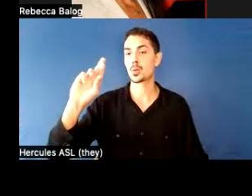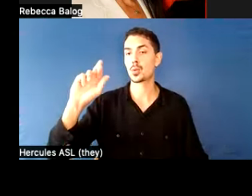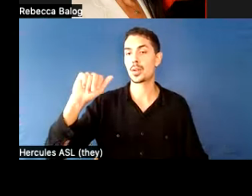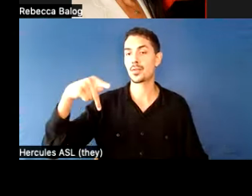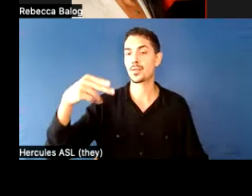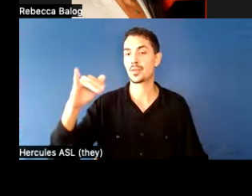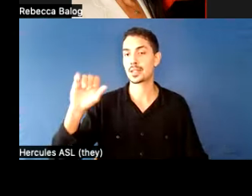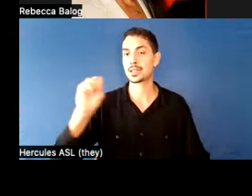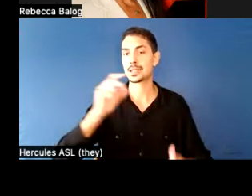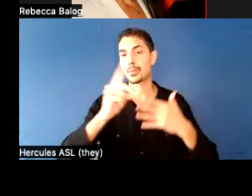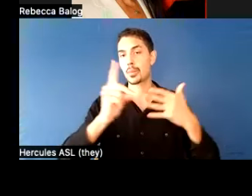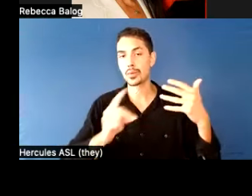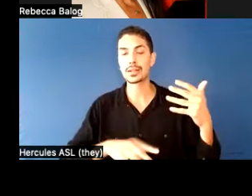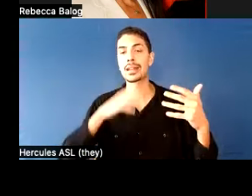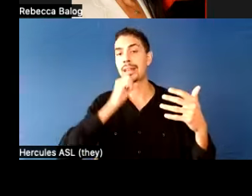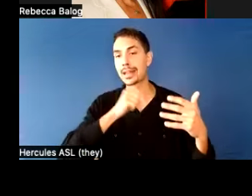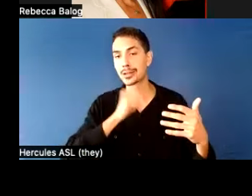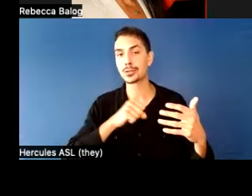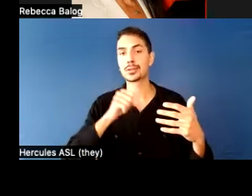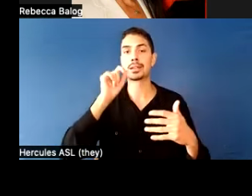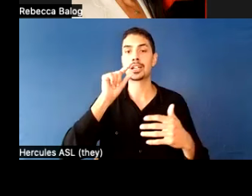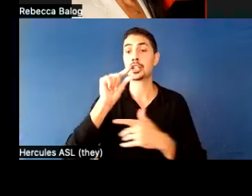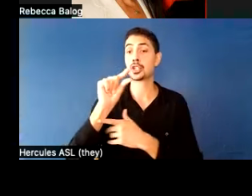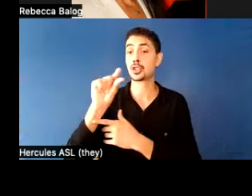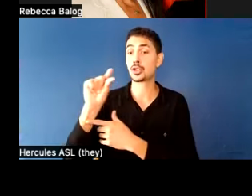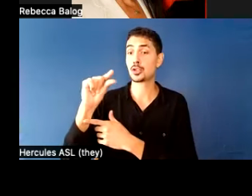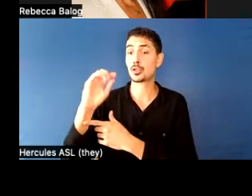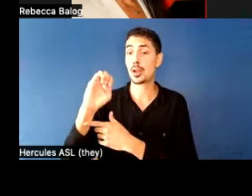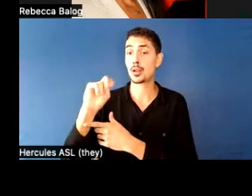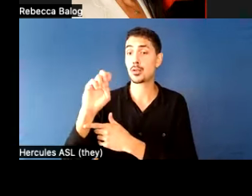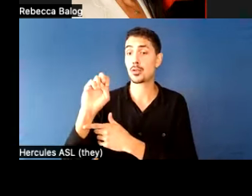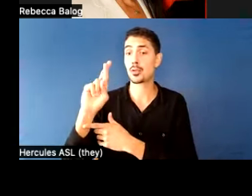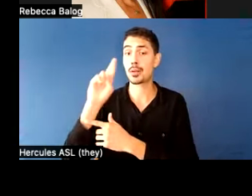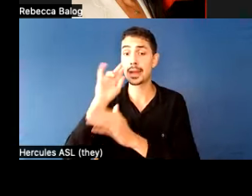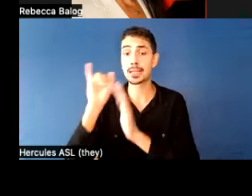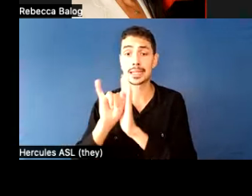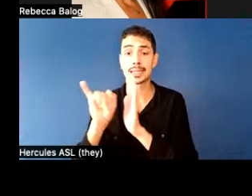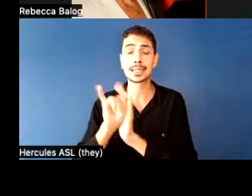age groups, gender identity, all the things, right?